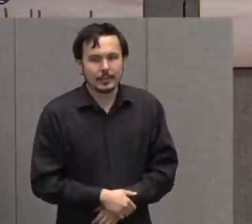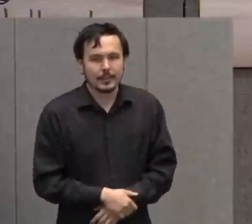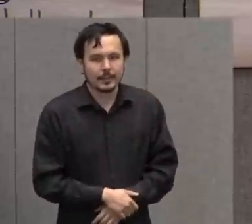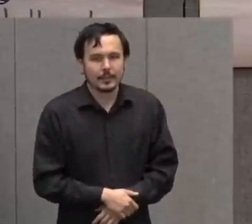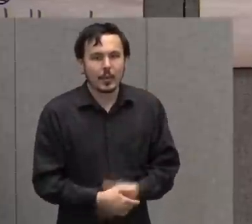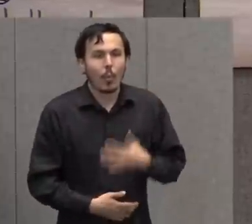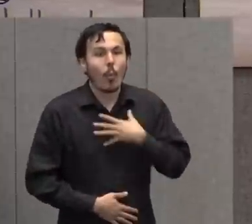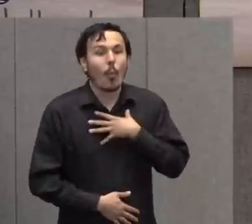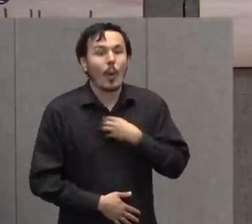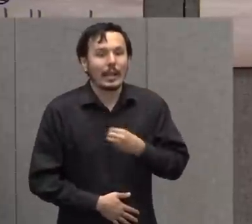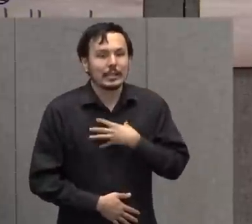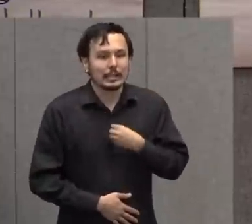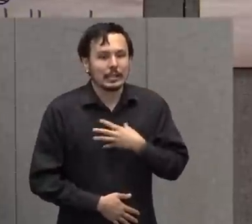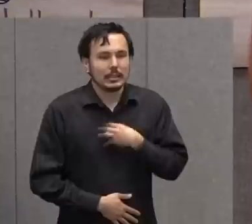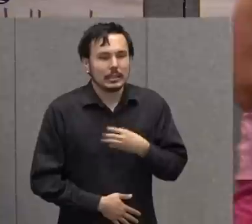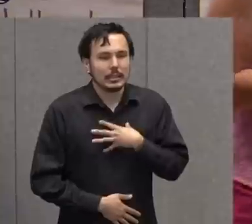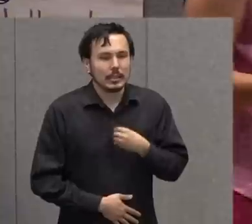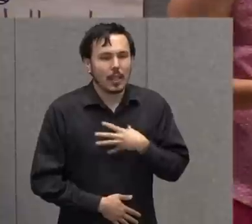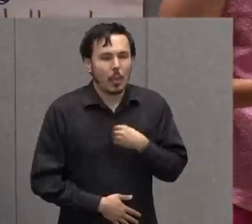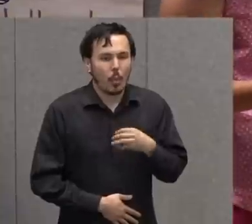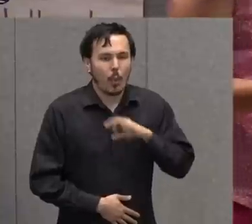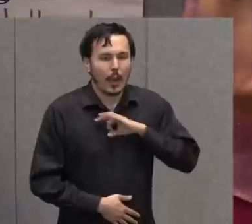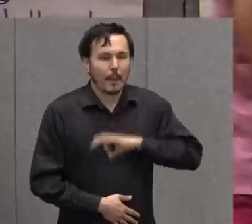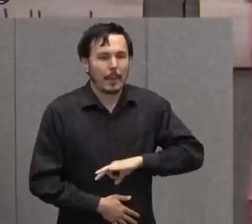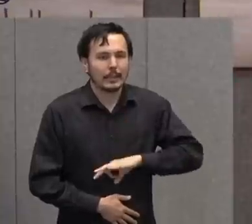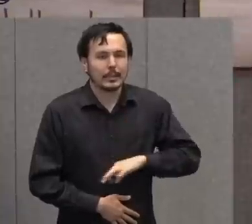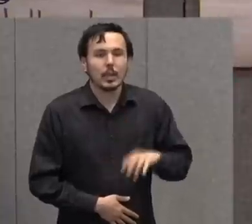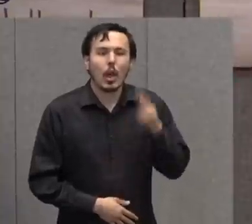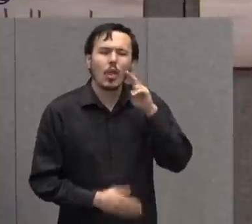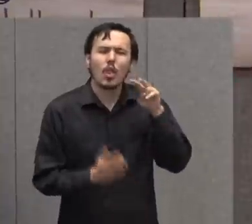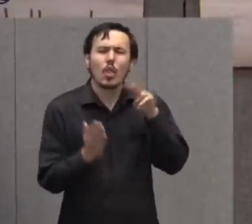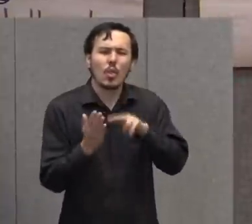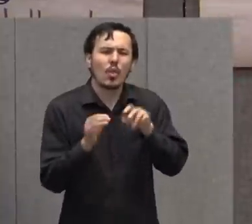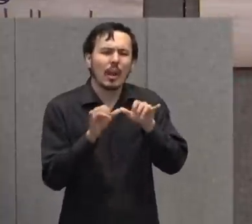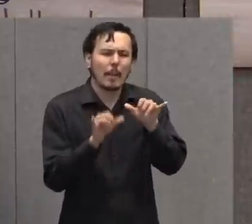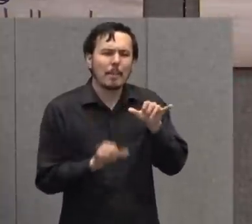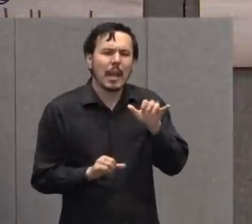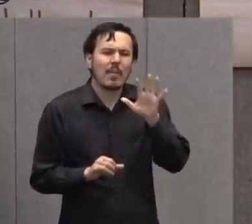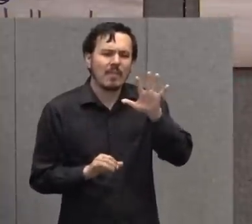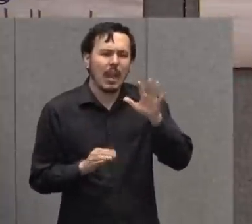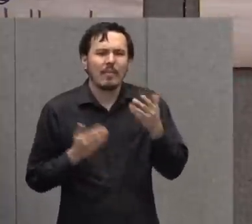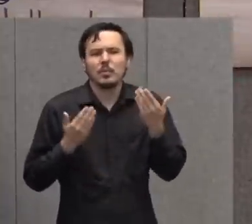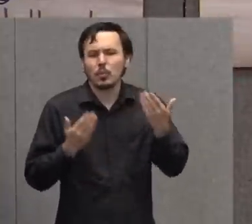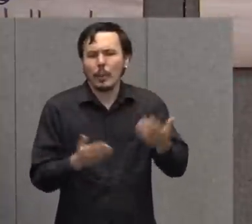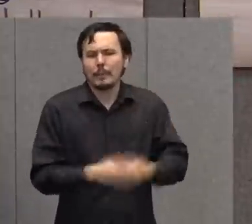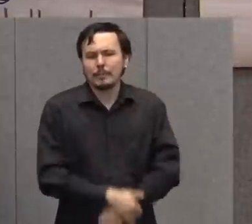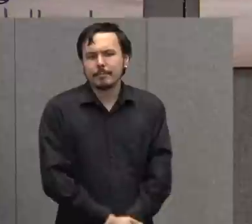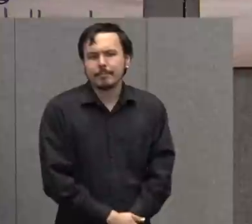white. White buttons. So let's look at pattern 5.